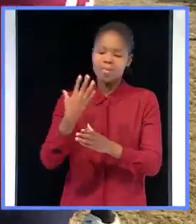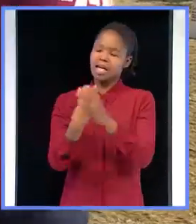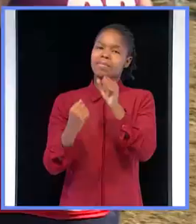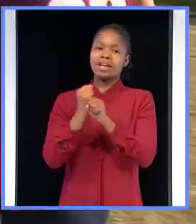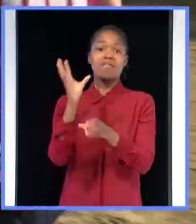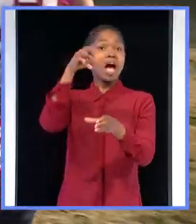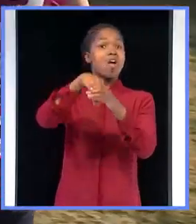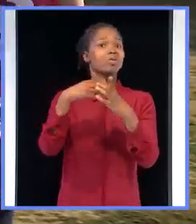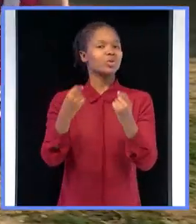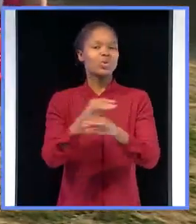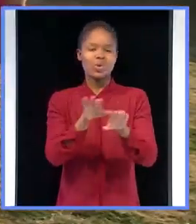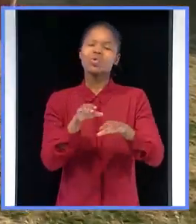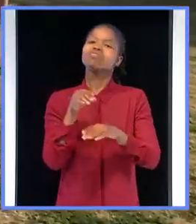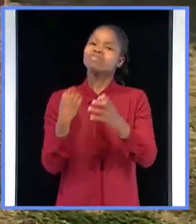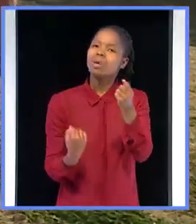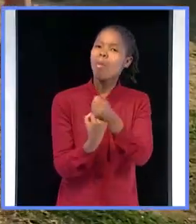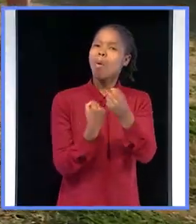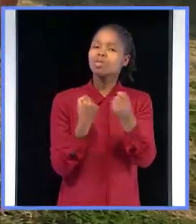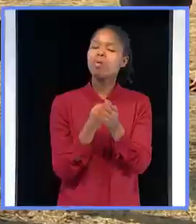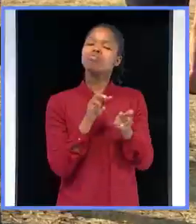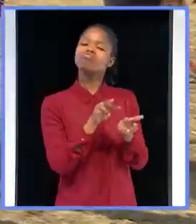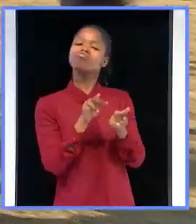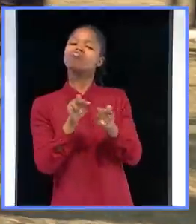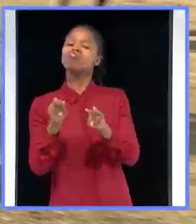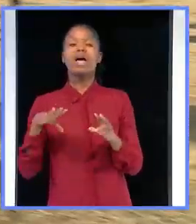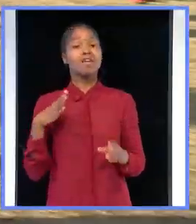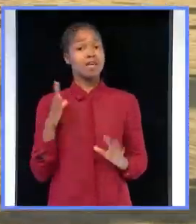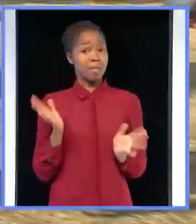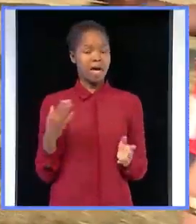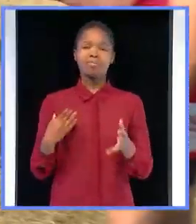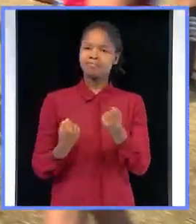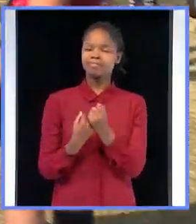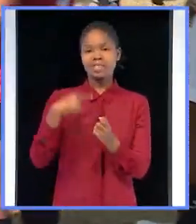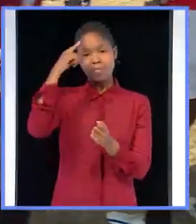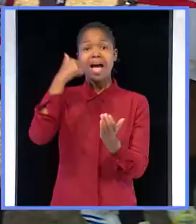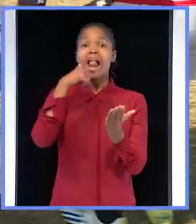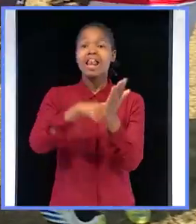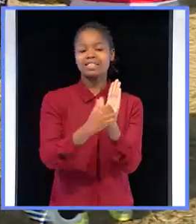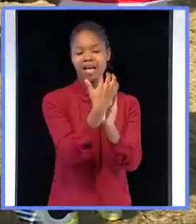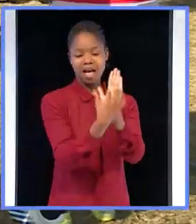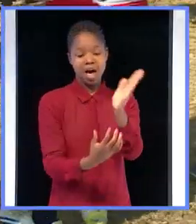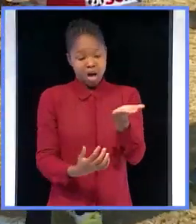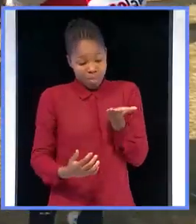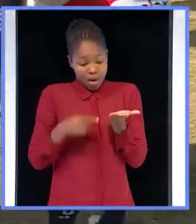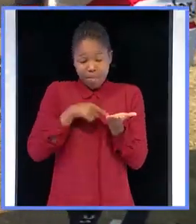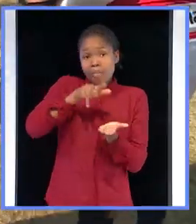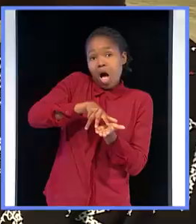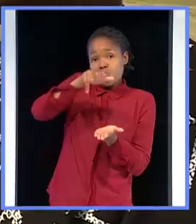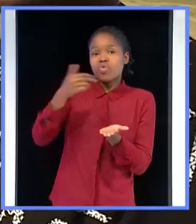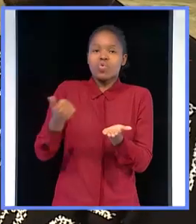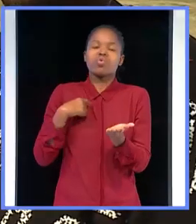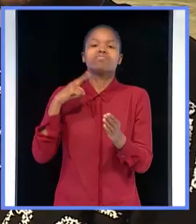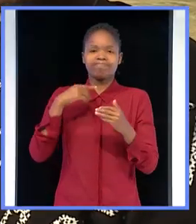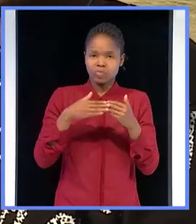he's not practicing with us, he's here. Every game is here to support us. And now we're just waiting for the one letter. If we get that letter, it's been approved, it's in.